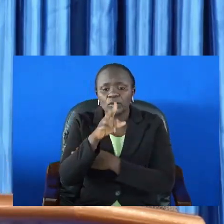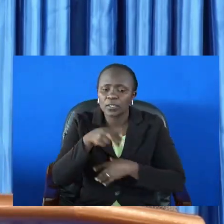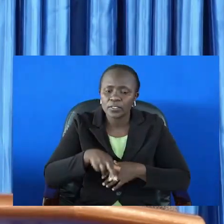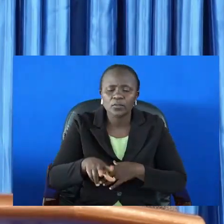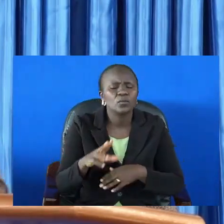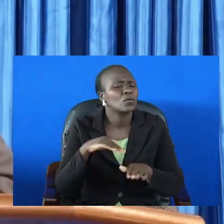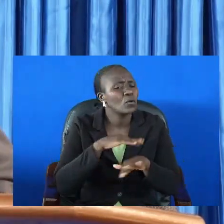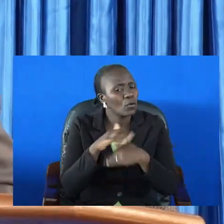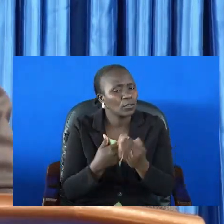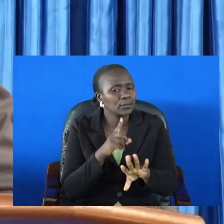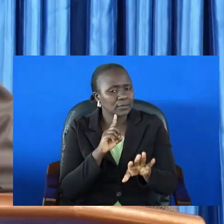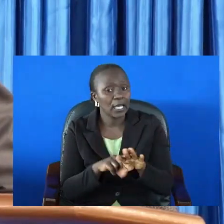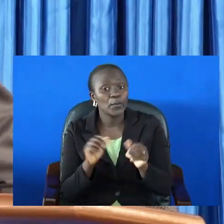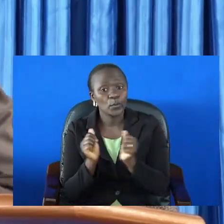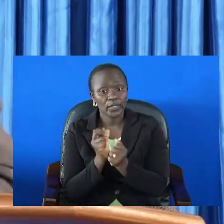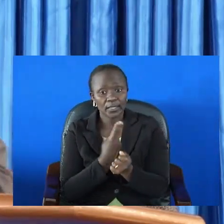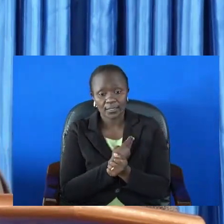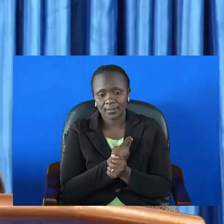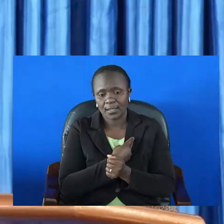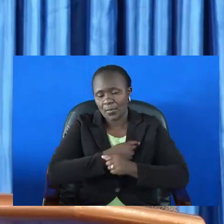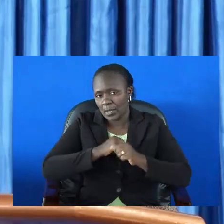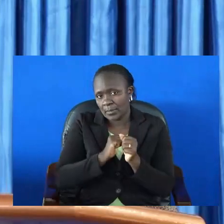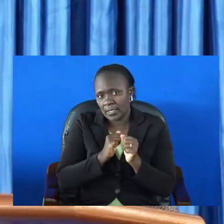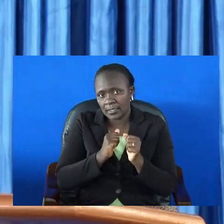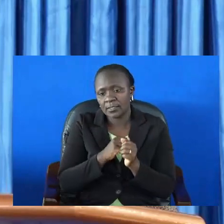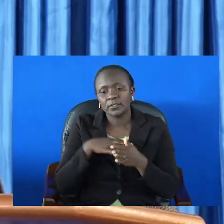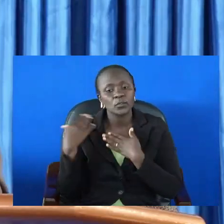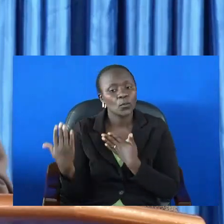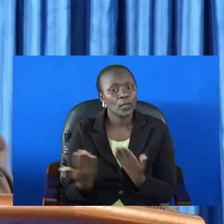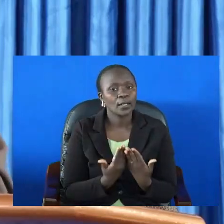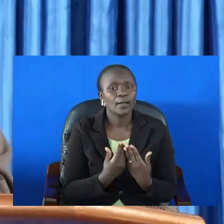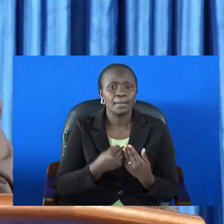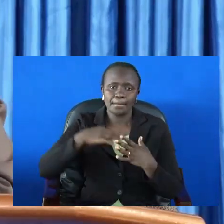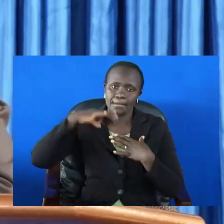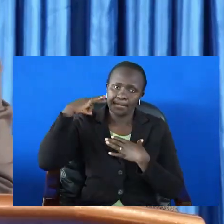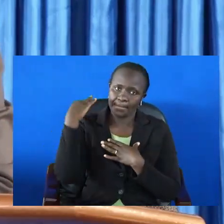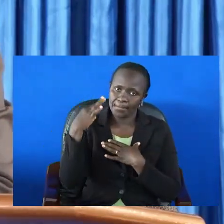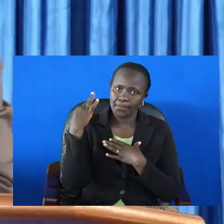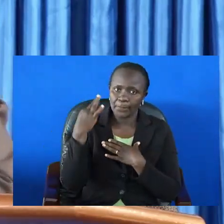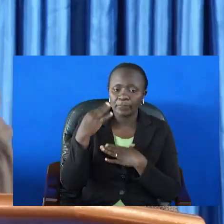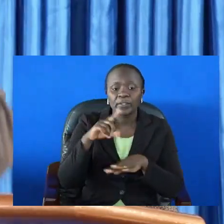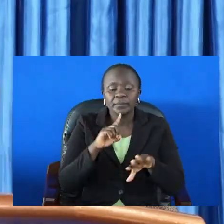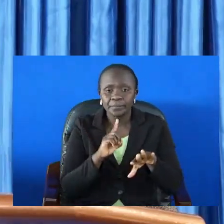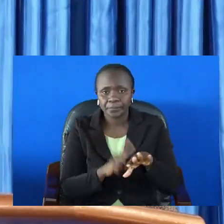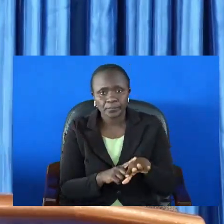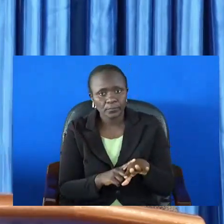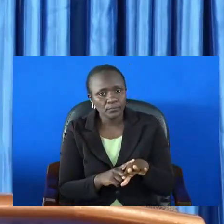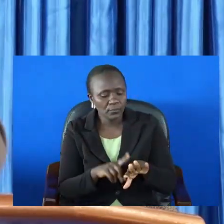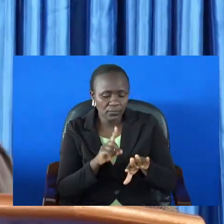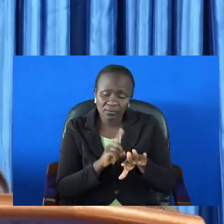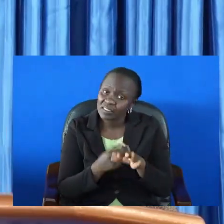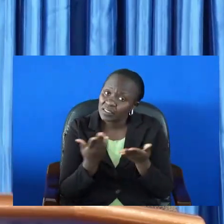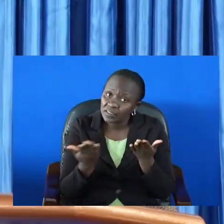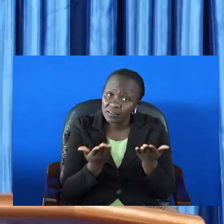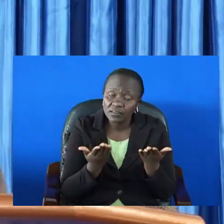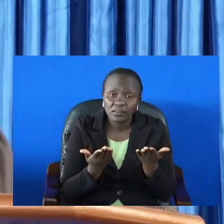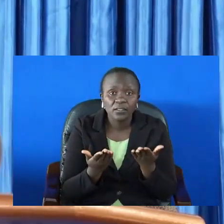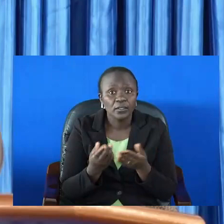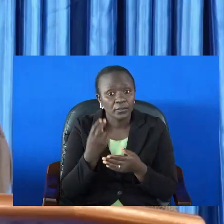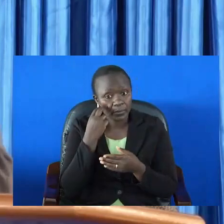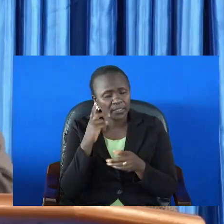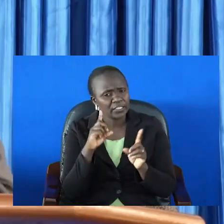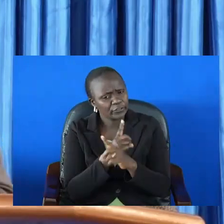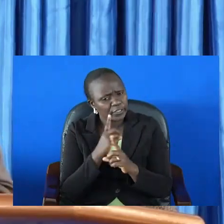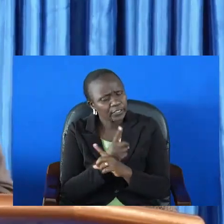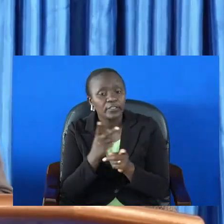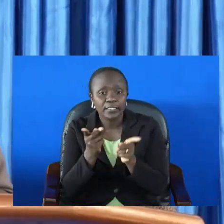whole time. Now it's my pleasure to bring to us our speaker this morning, or this moment, whichever time it is, wherever you are. I know we have